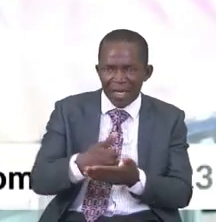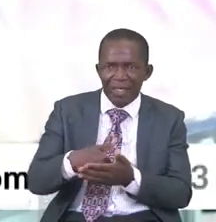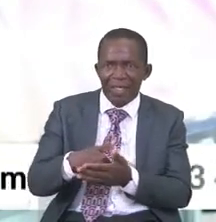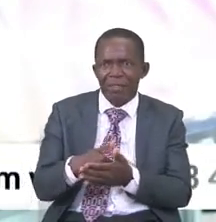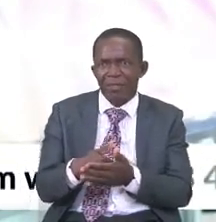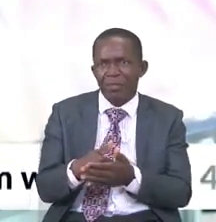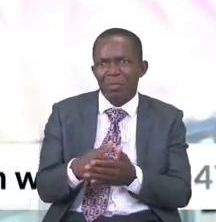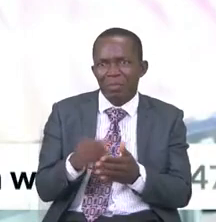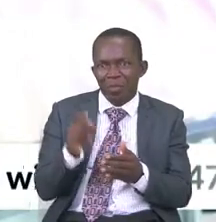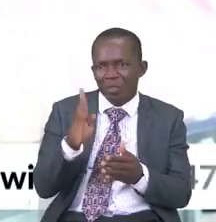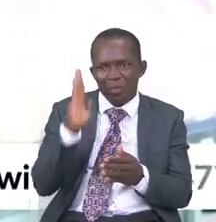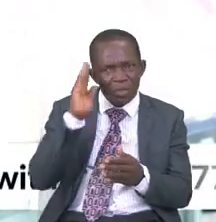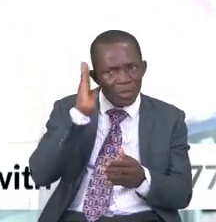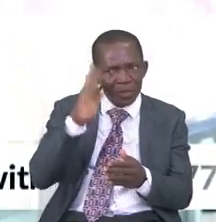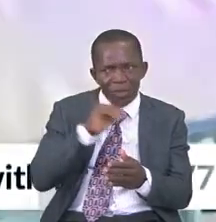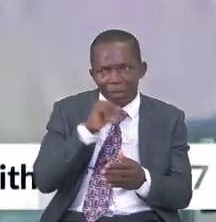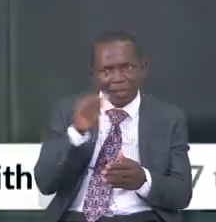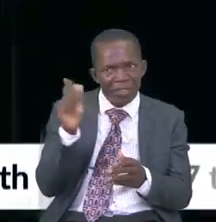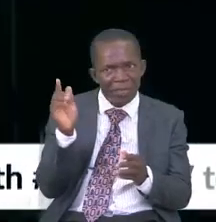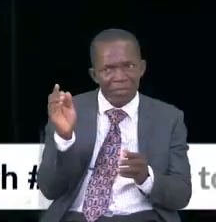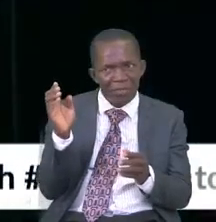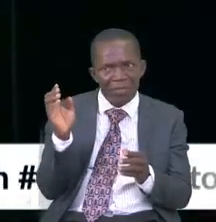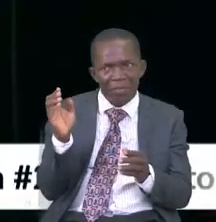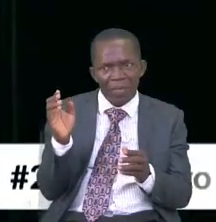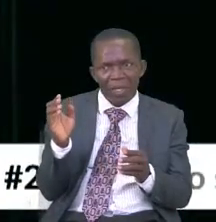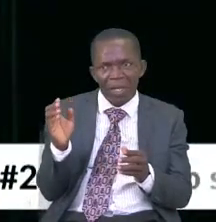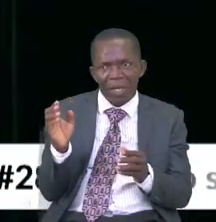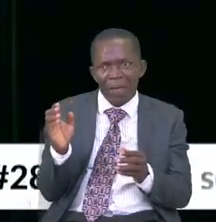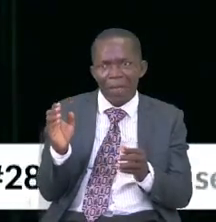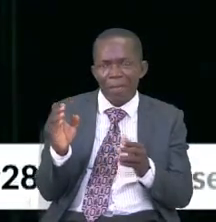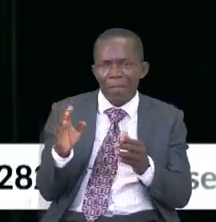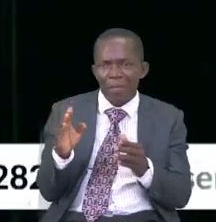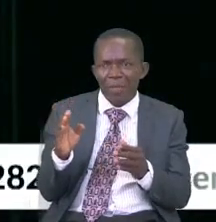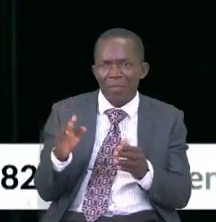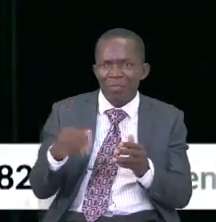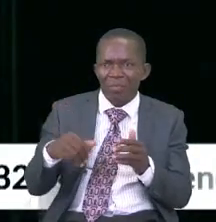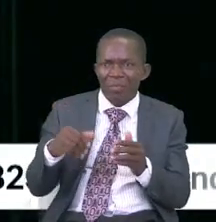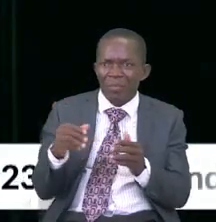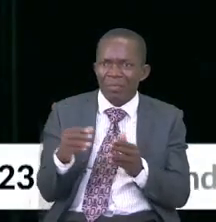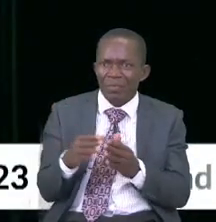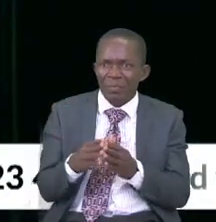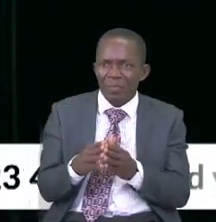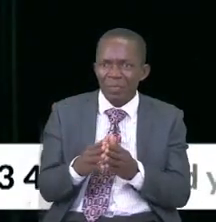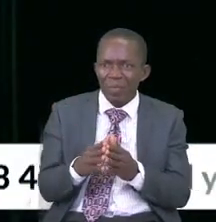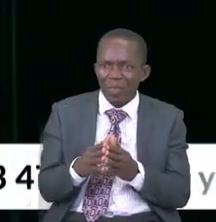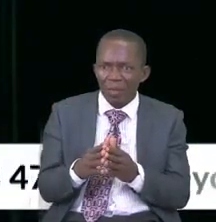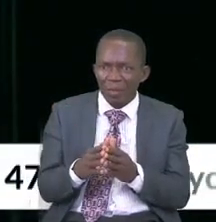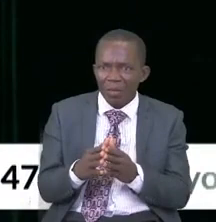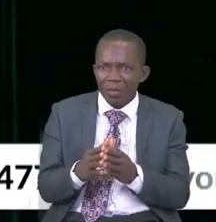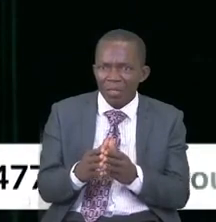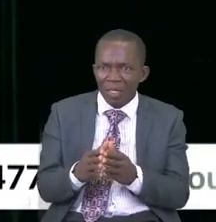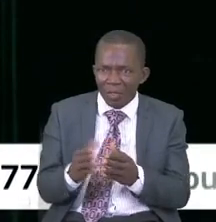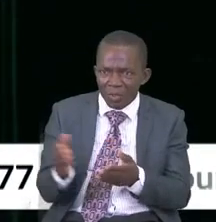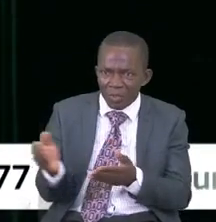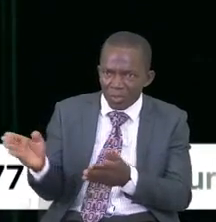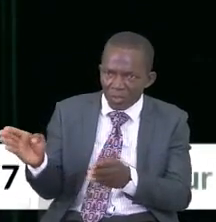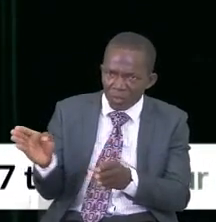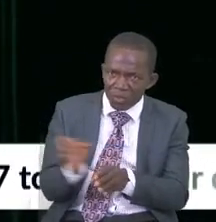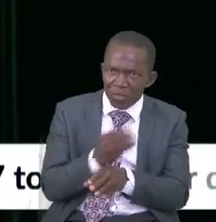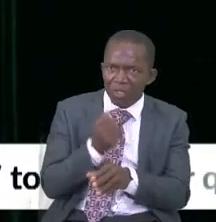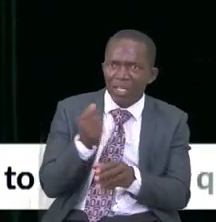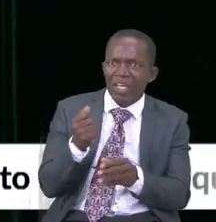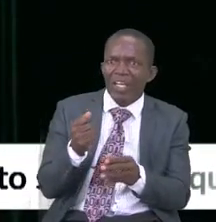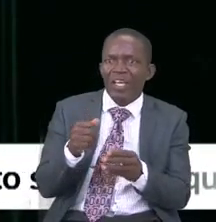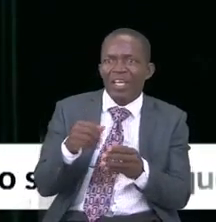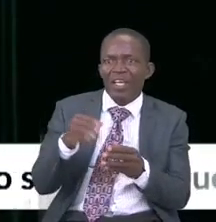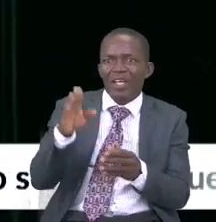you would not. And as the man took a flower pot. No kidding. He took a flower pot and he